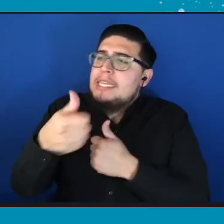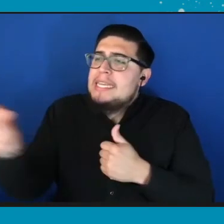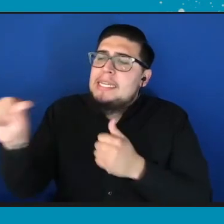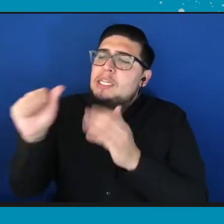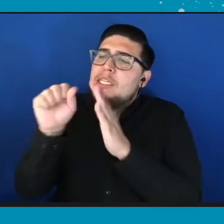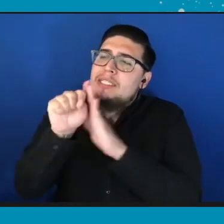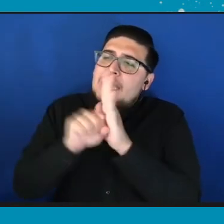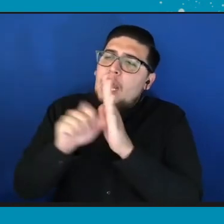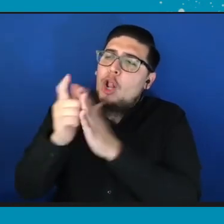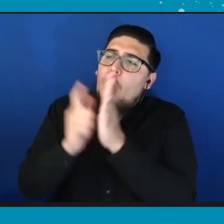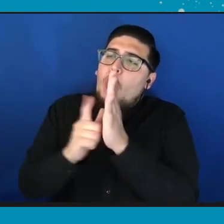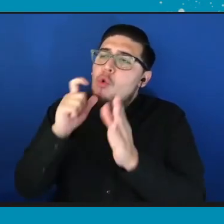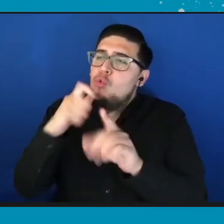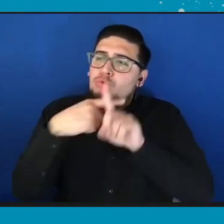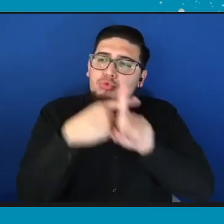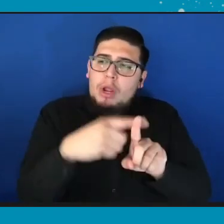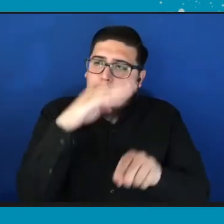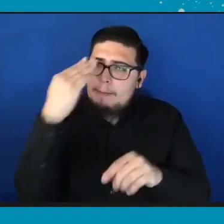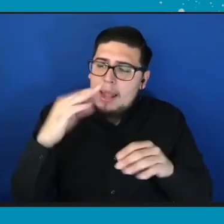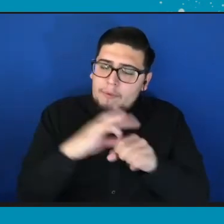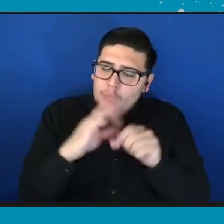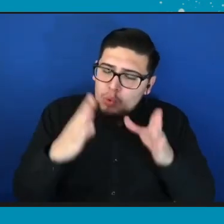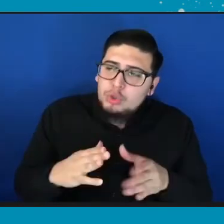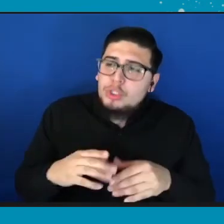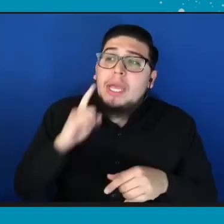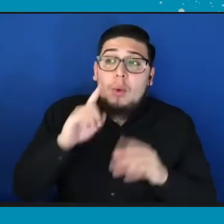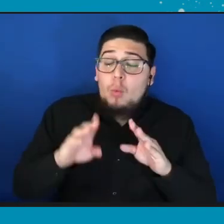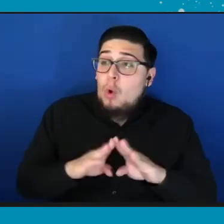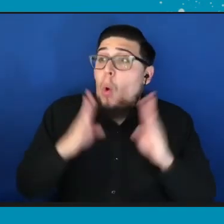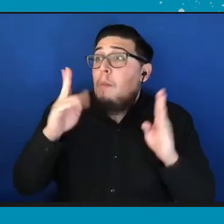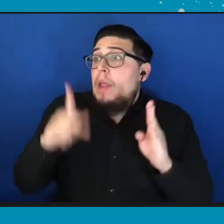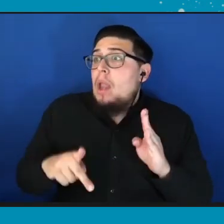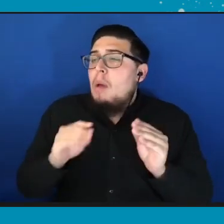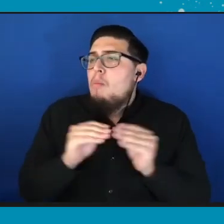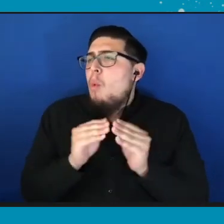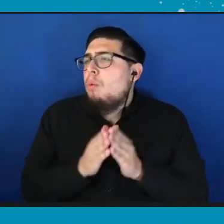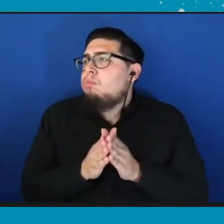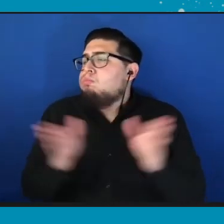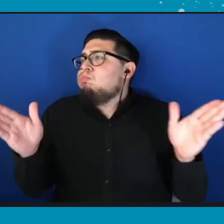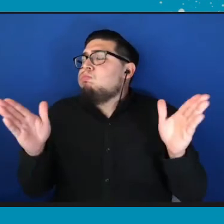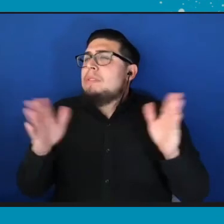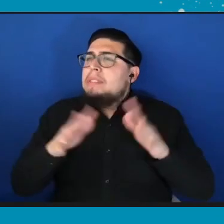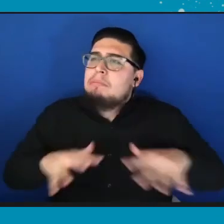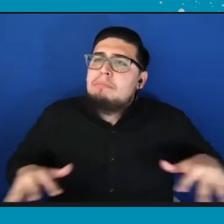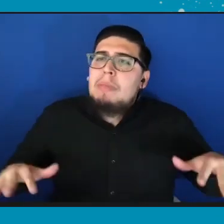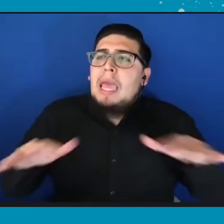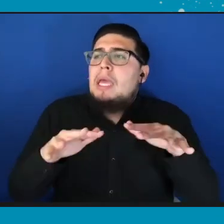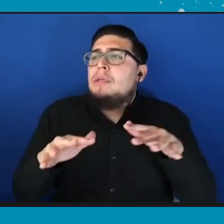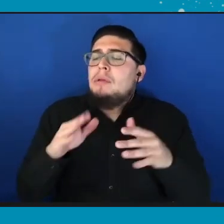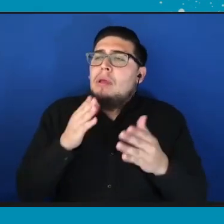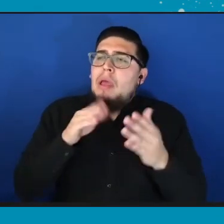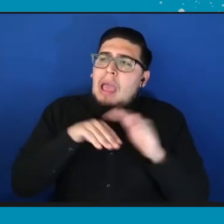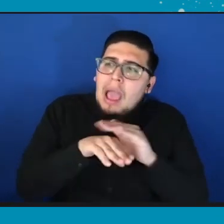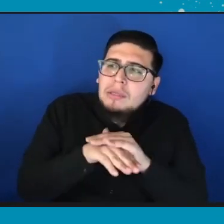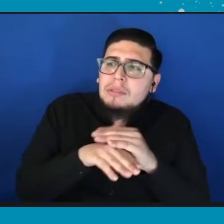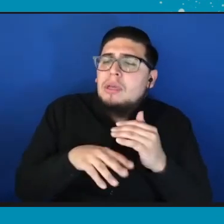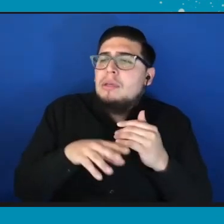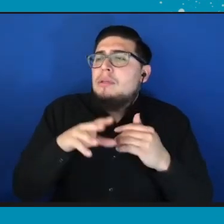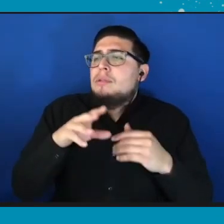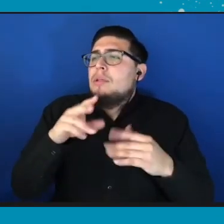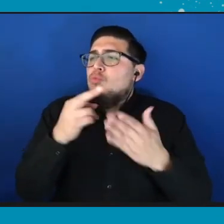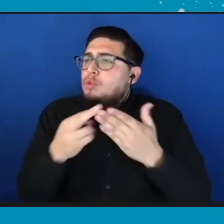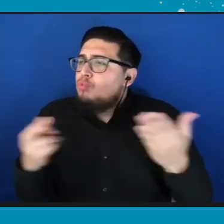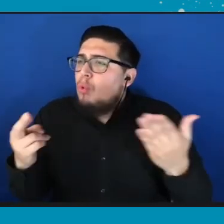Black voters. And so it would open up essentially a wider space, a wider set of entry points to legally challenge these